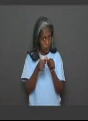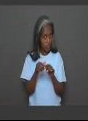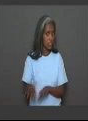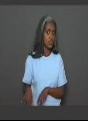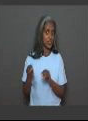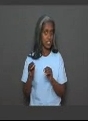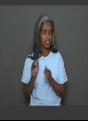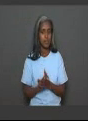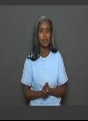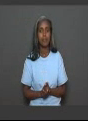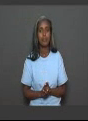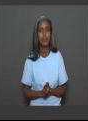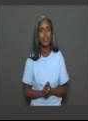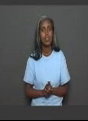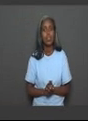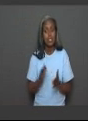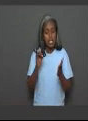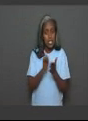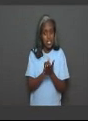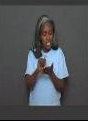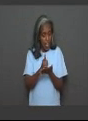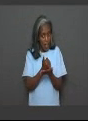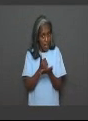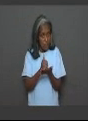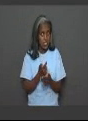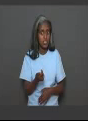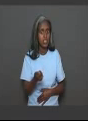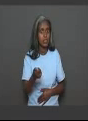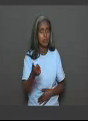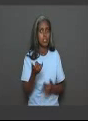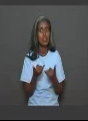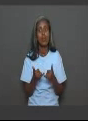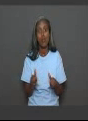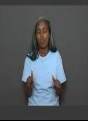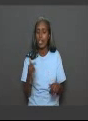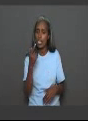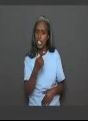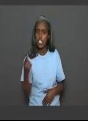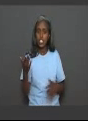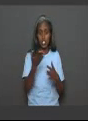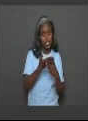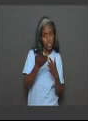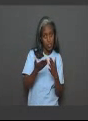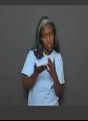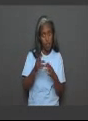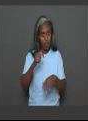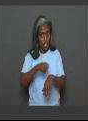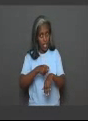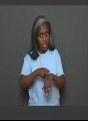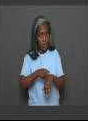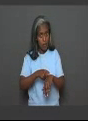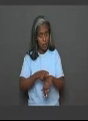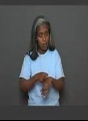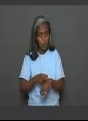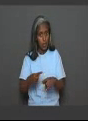Notice, students, that the average speed over each interval of